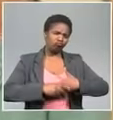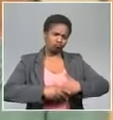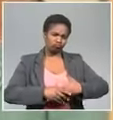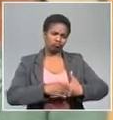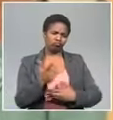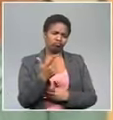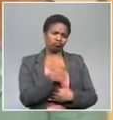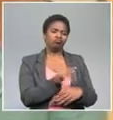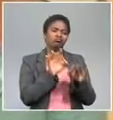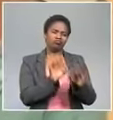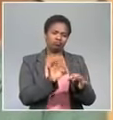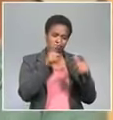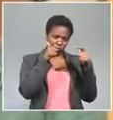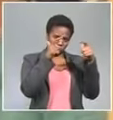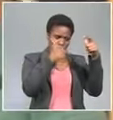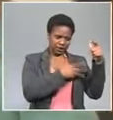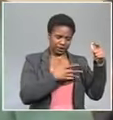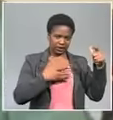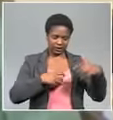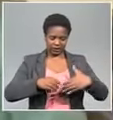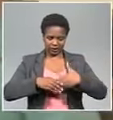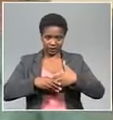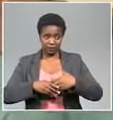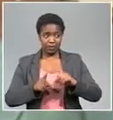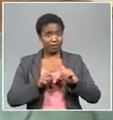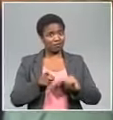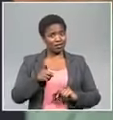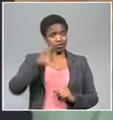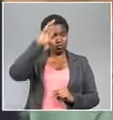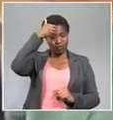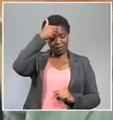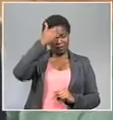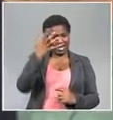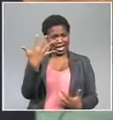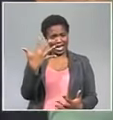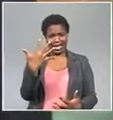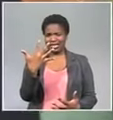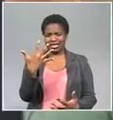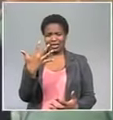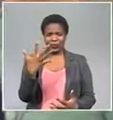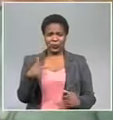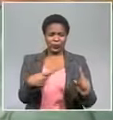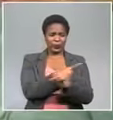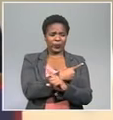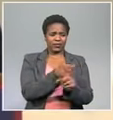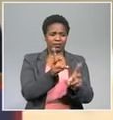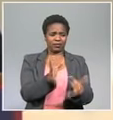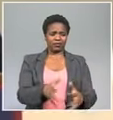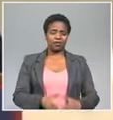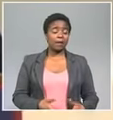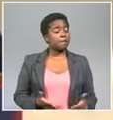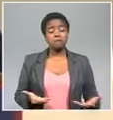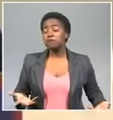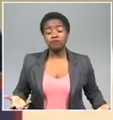hands with Her Majesty. But it's not the first time his hands are making headlines. I've always had